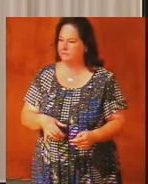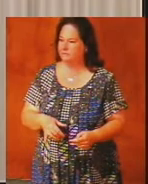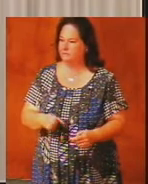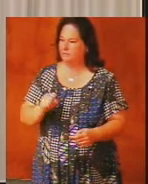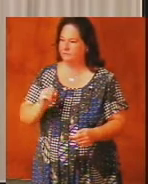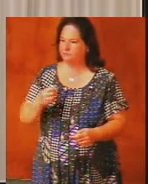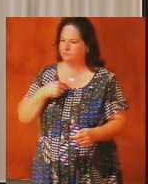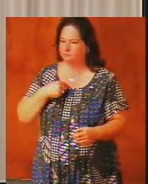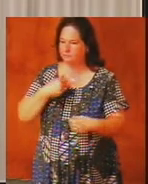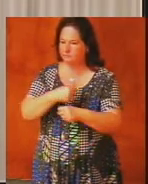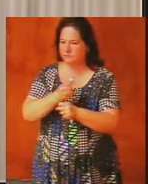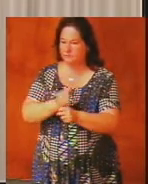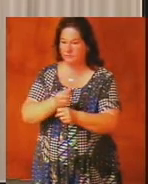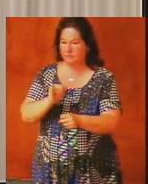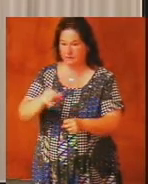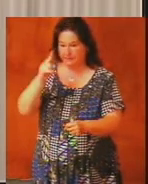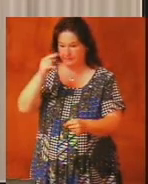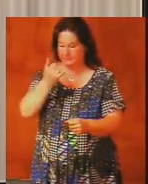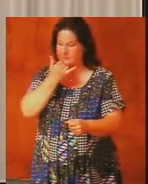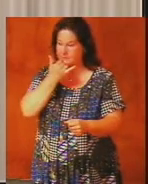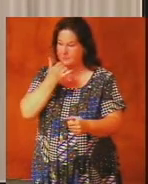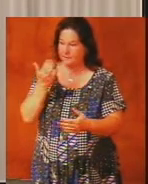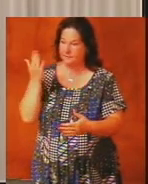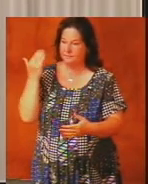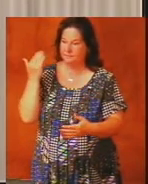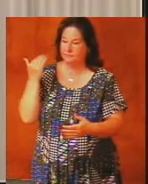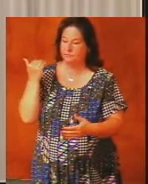So I've made that mistake.